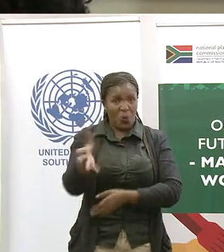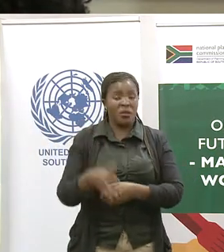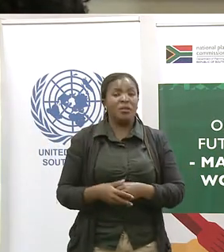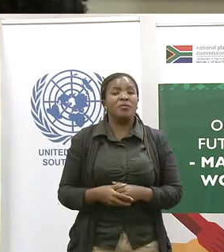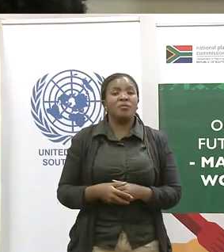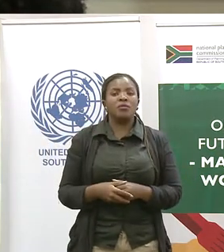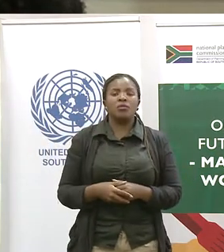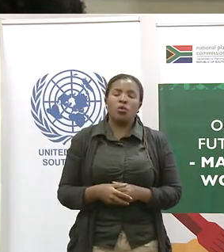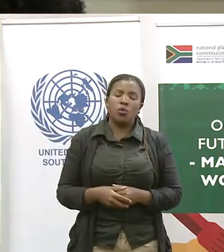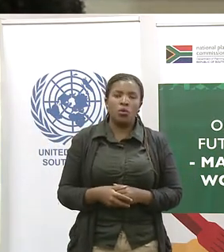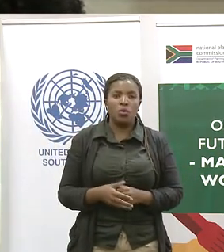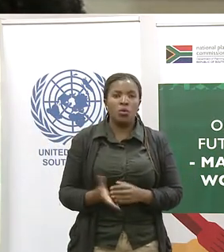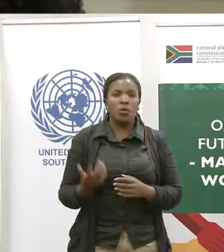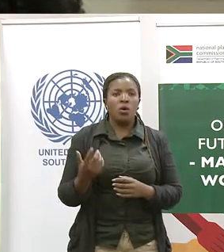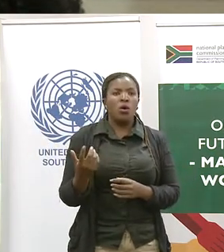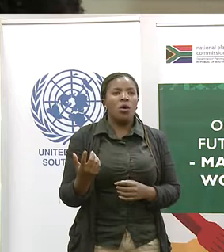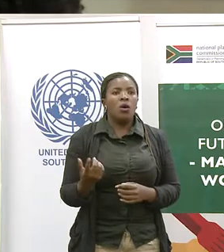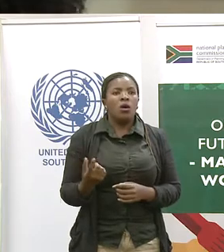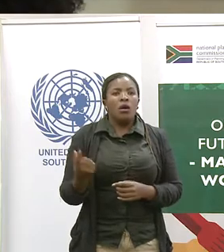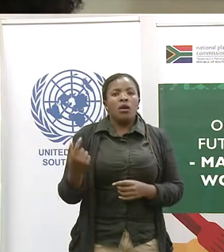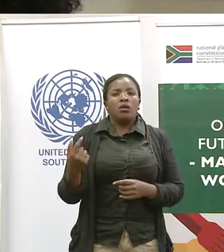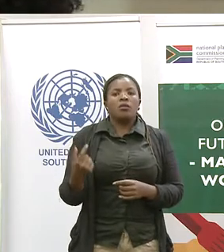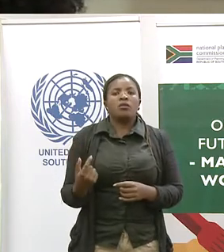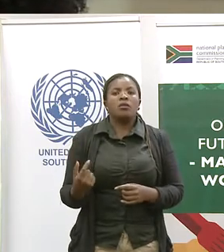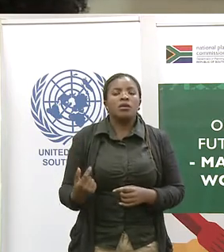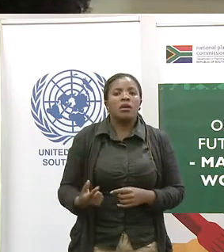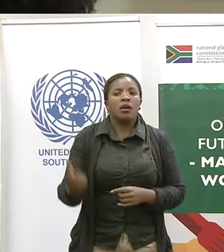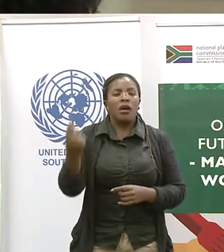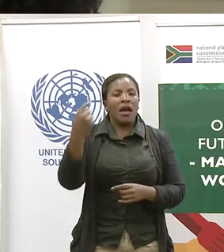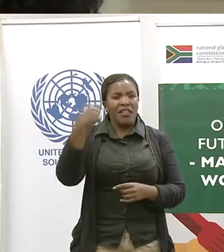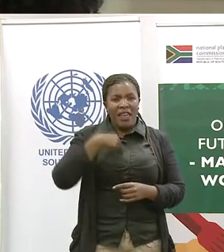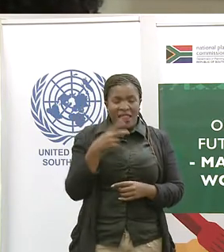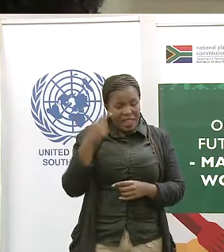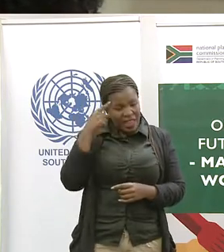a privileged lot of people with disability doing well,